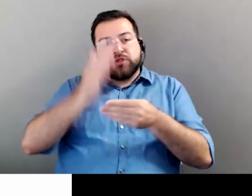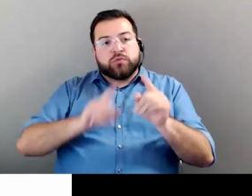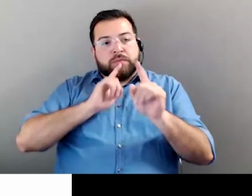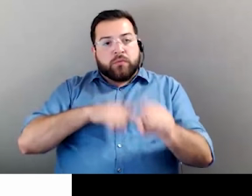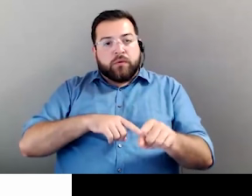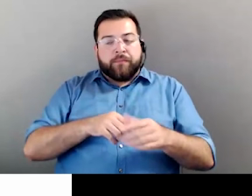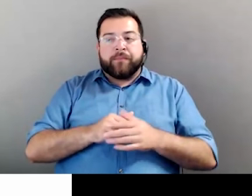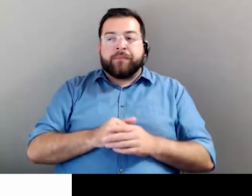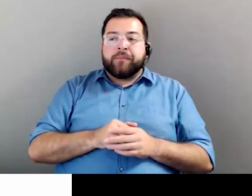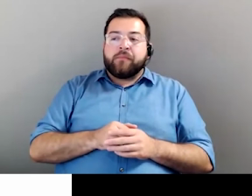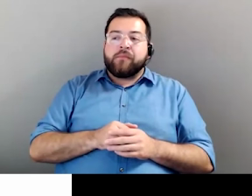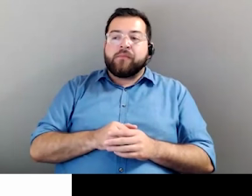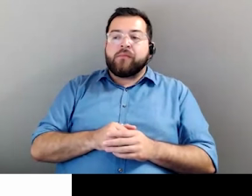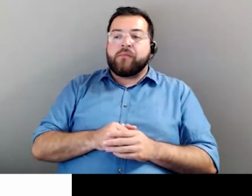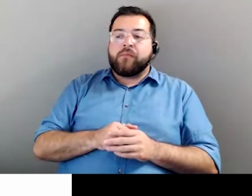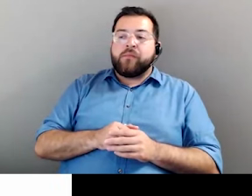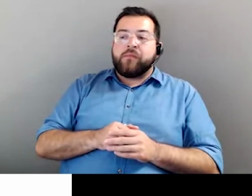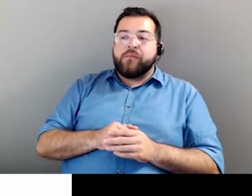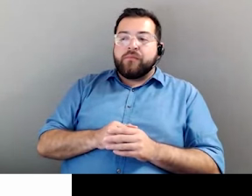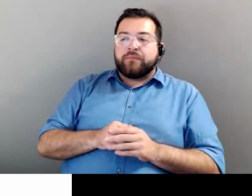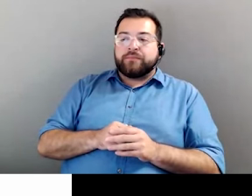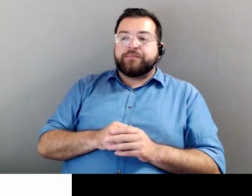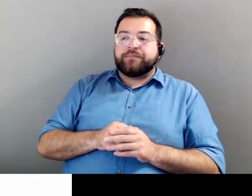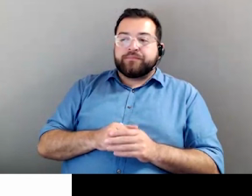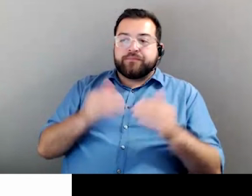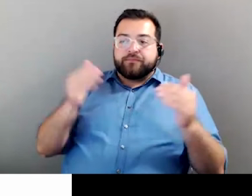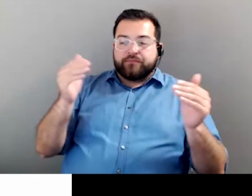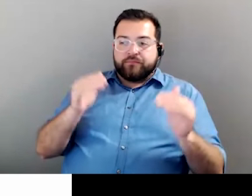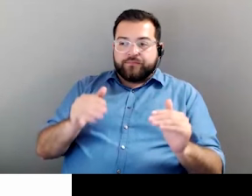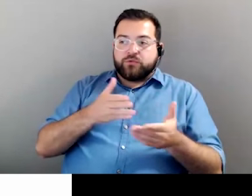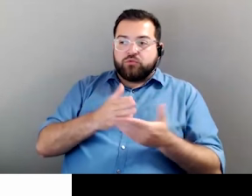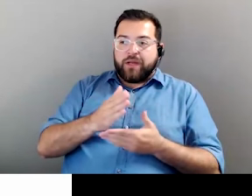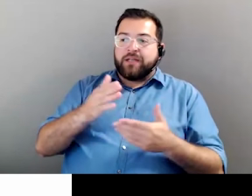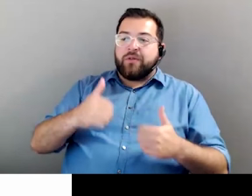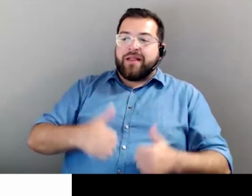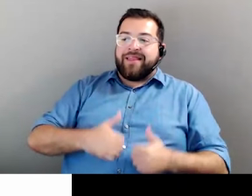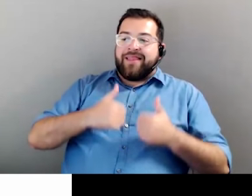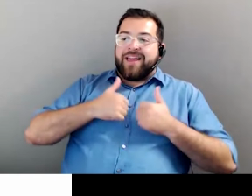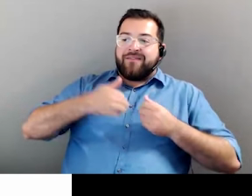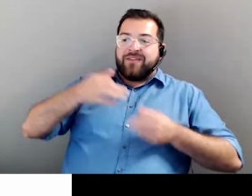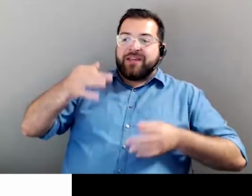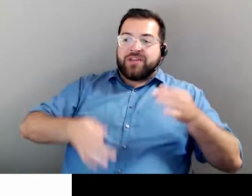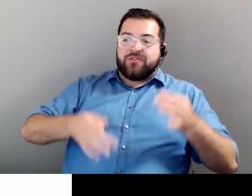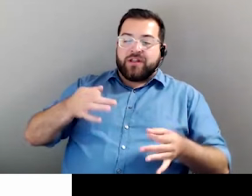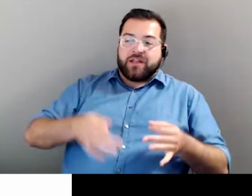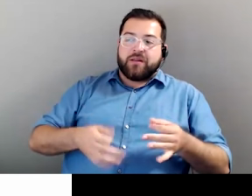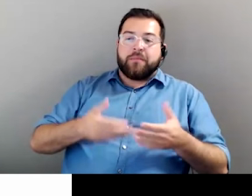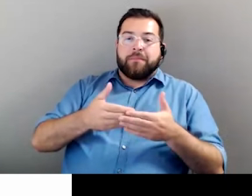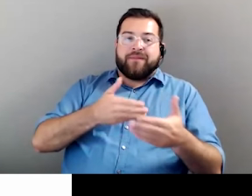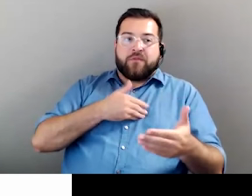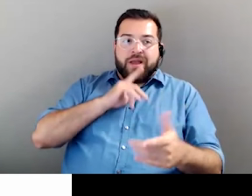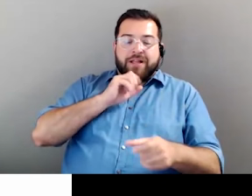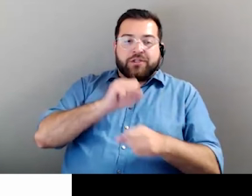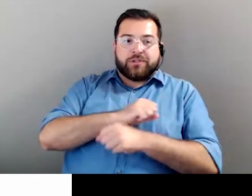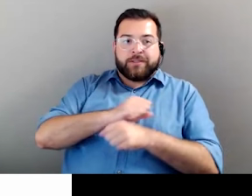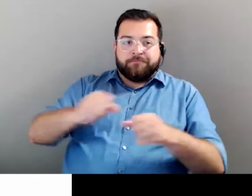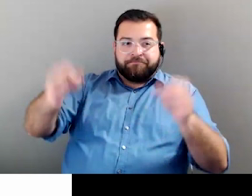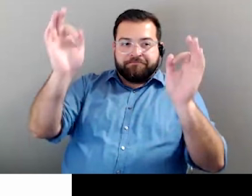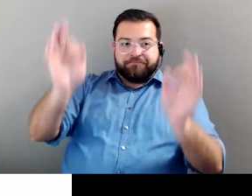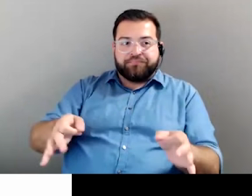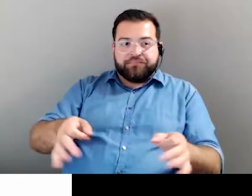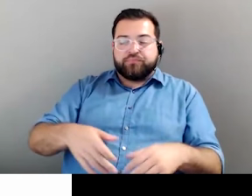report, and to have a live hearing before an administrative determination is made, to